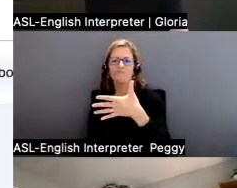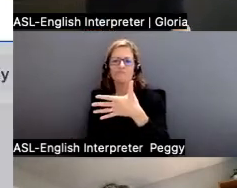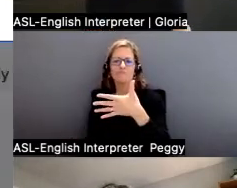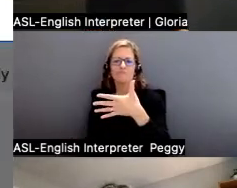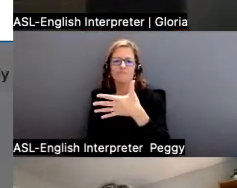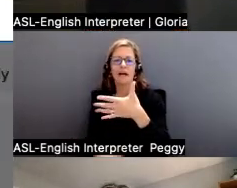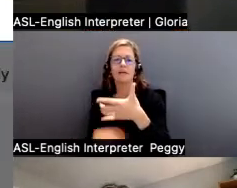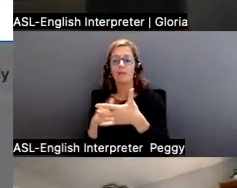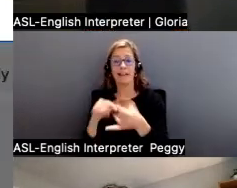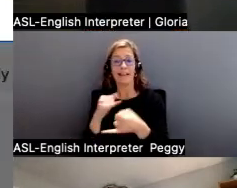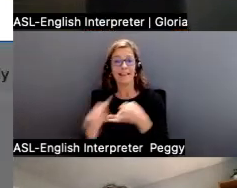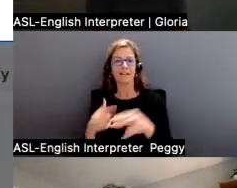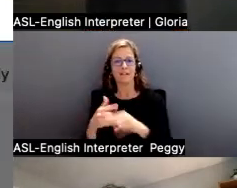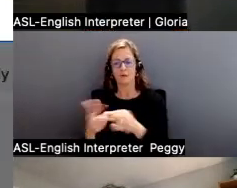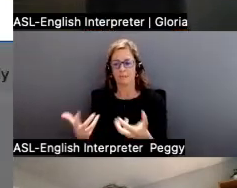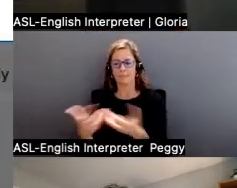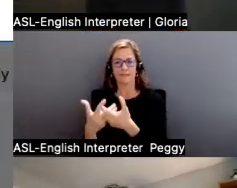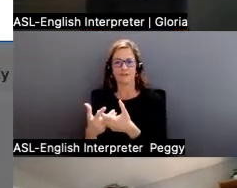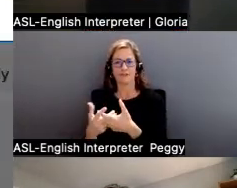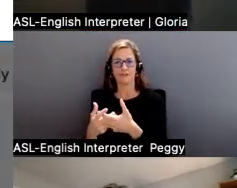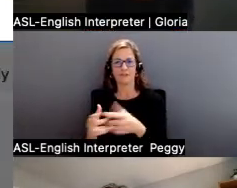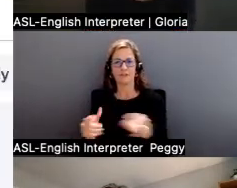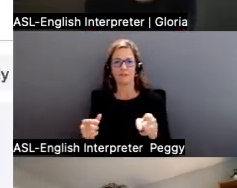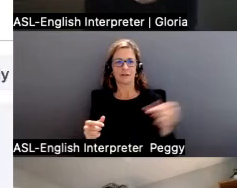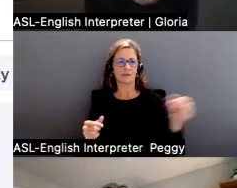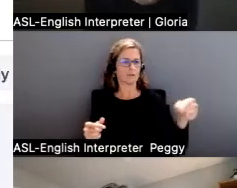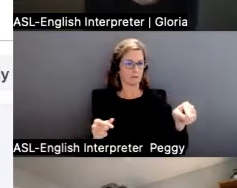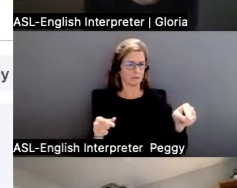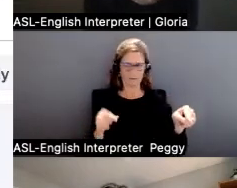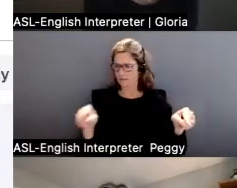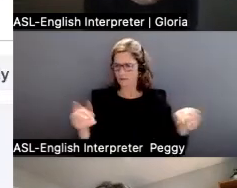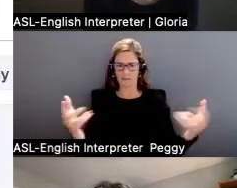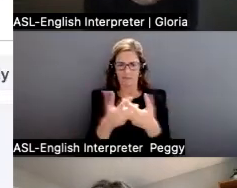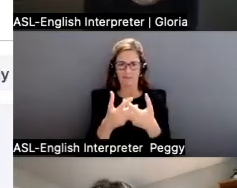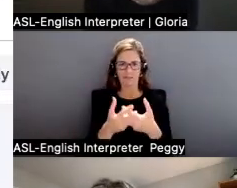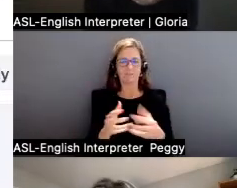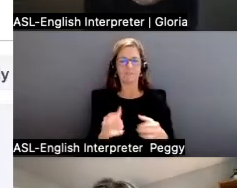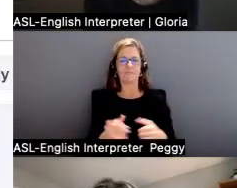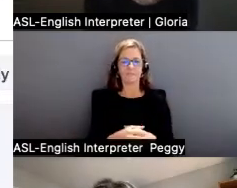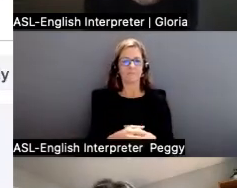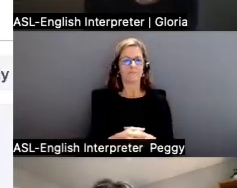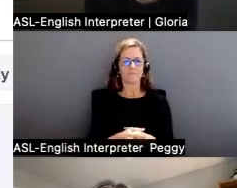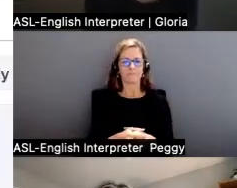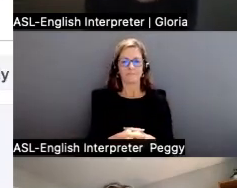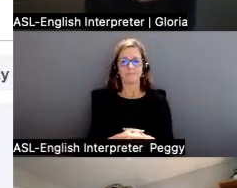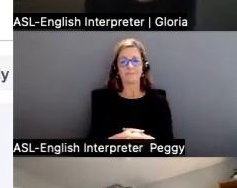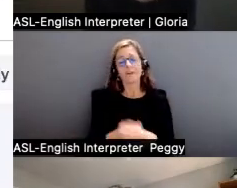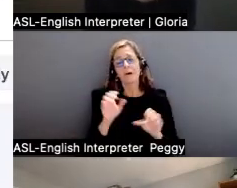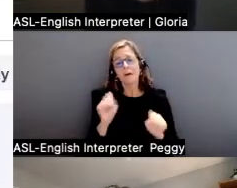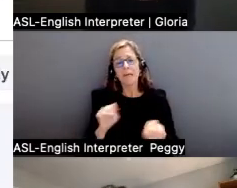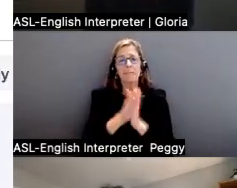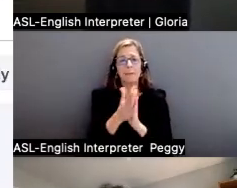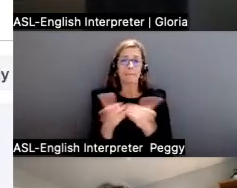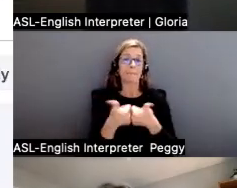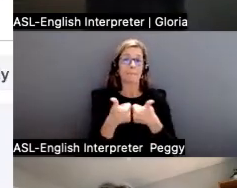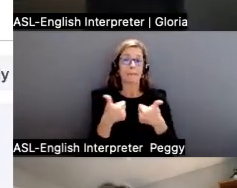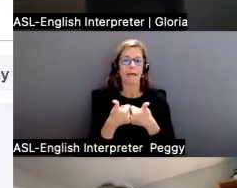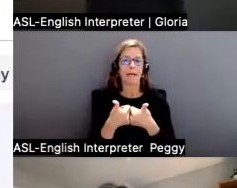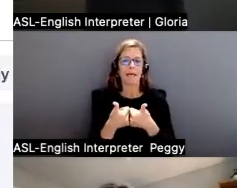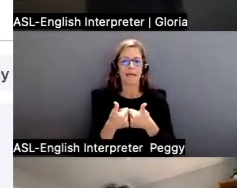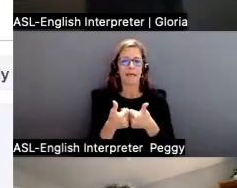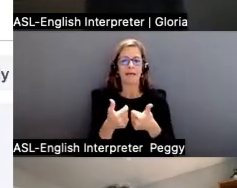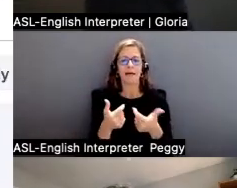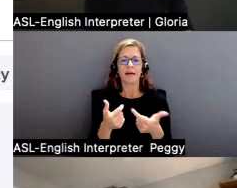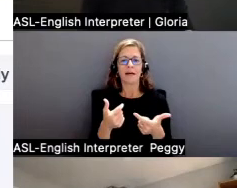match. Make everything disappear and you can start a game. So this becomes almost like a game where now I can drag